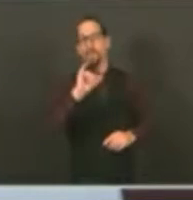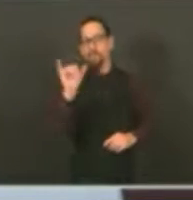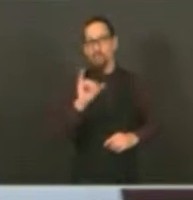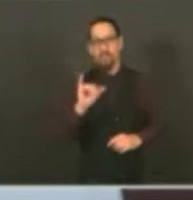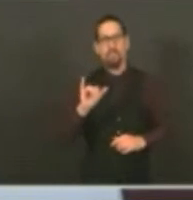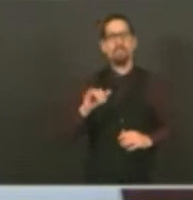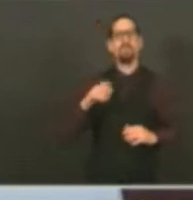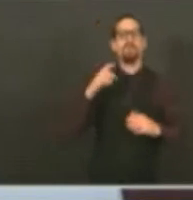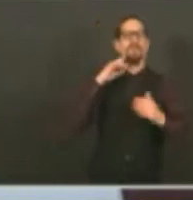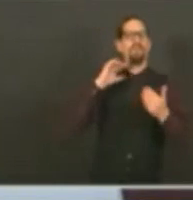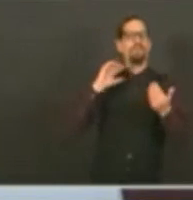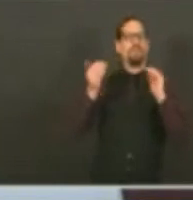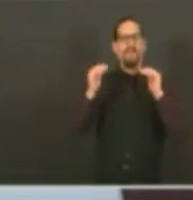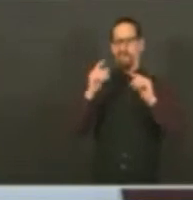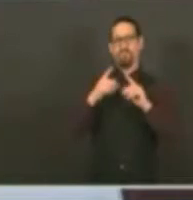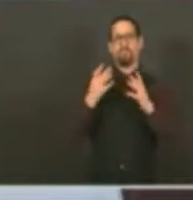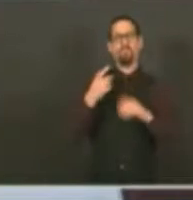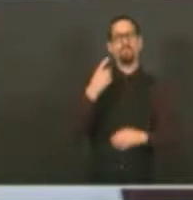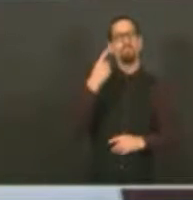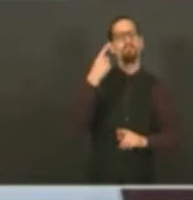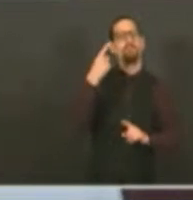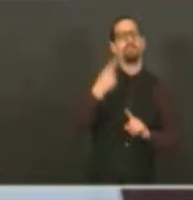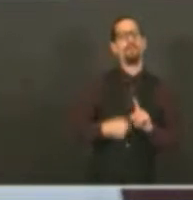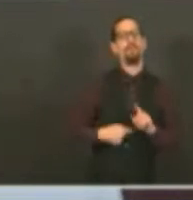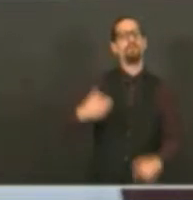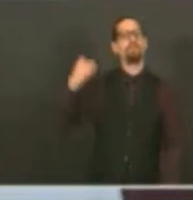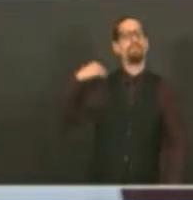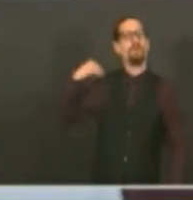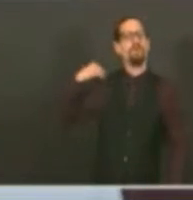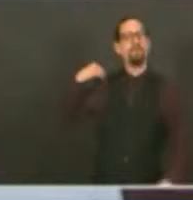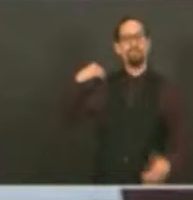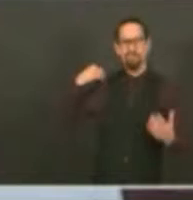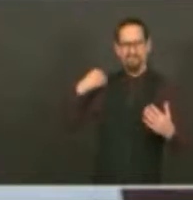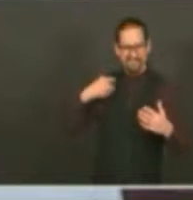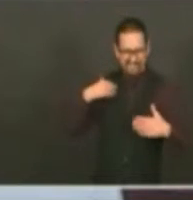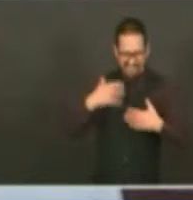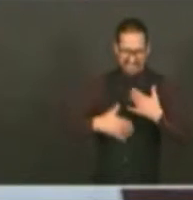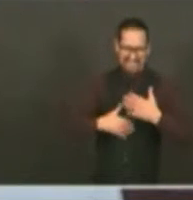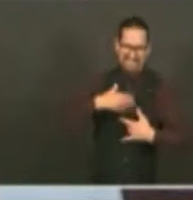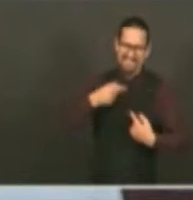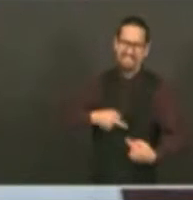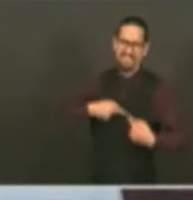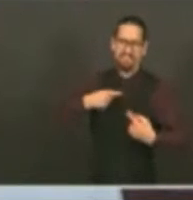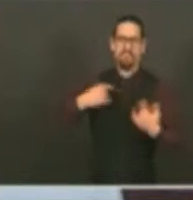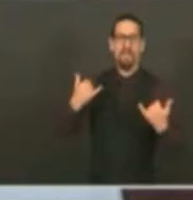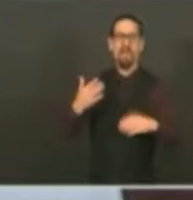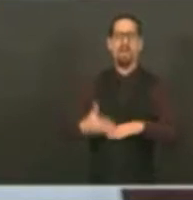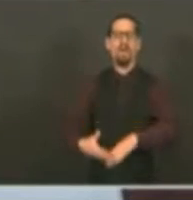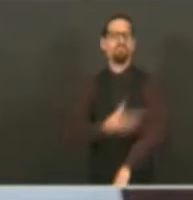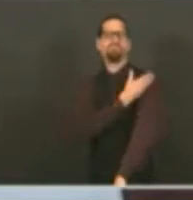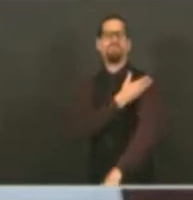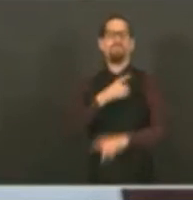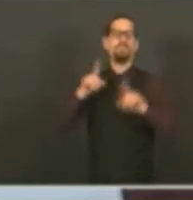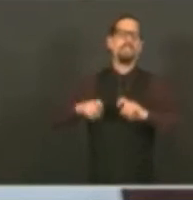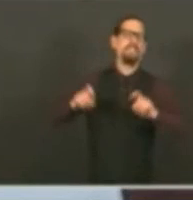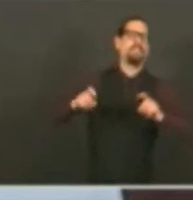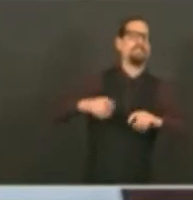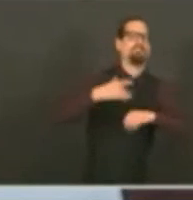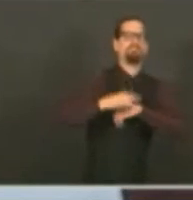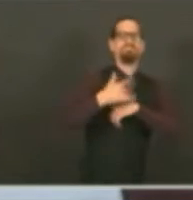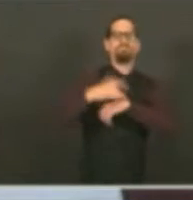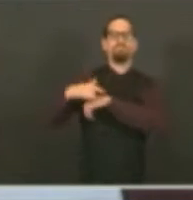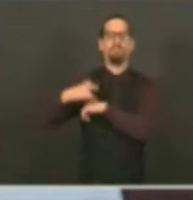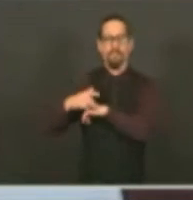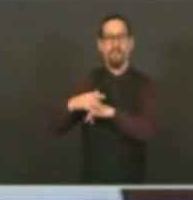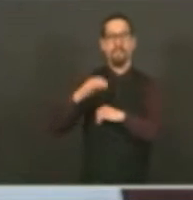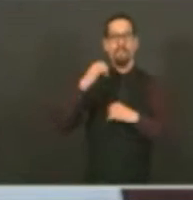going over this. You can now review your own test online. You'll get a text, you'll be told your